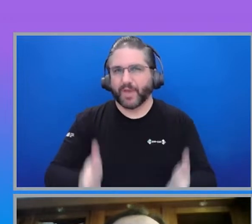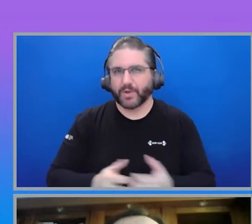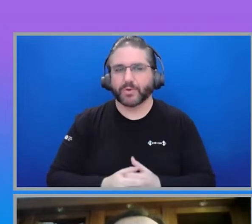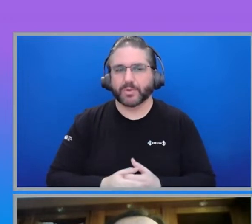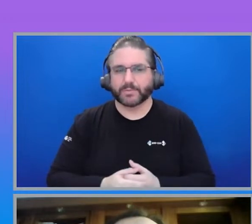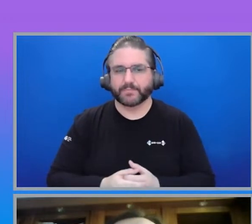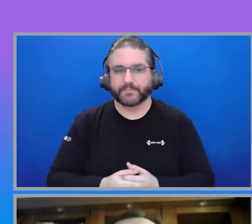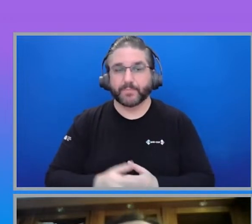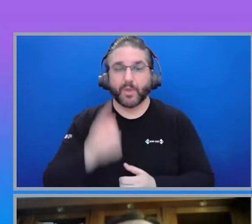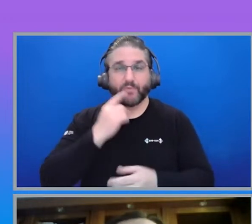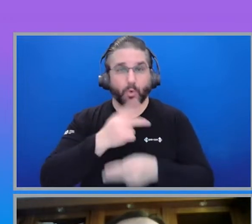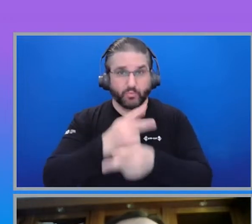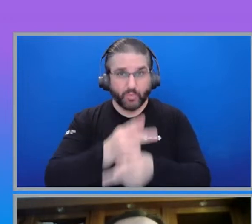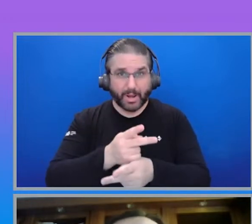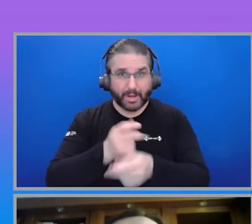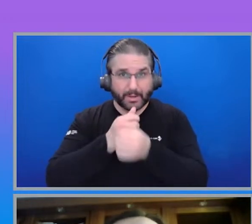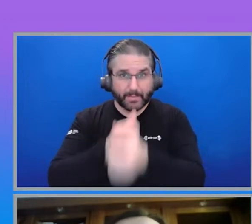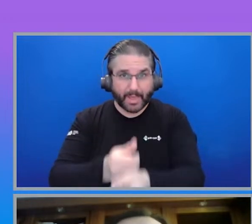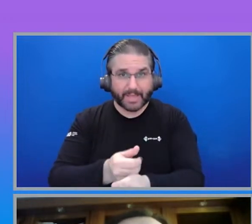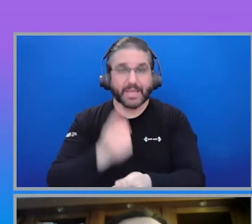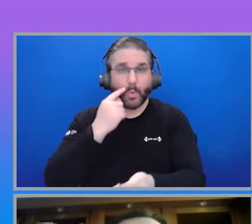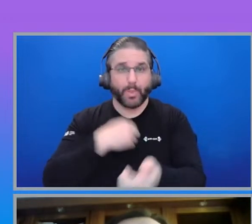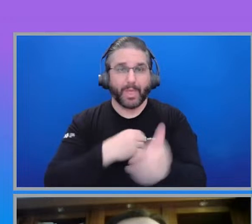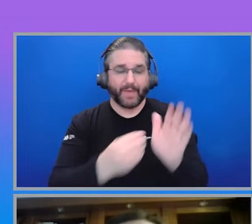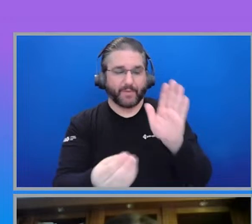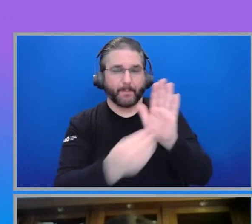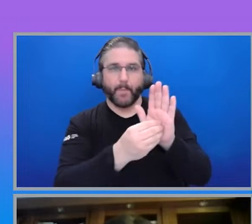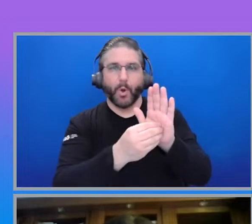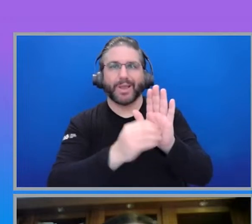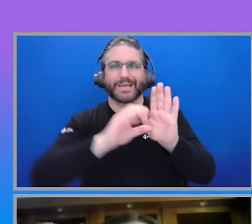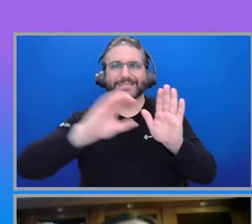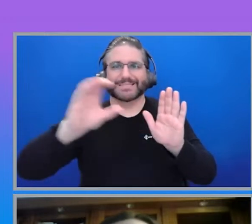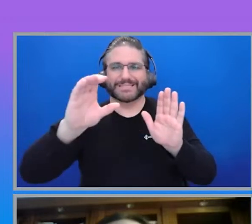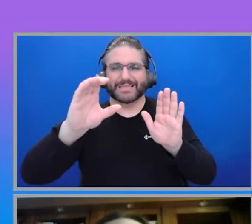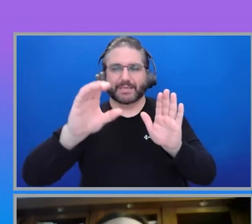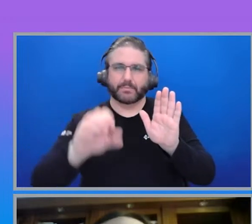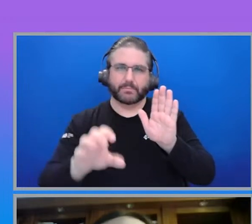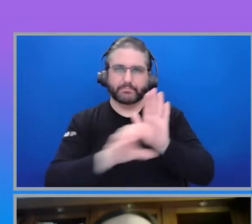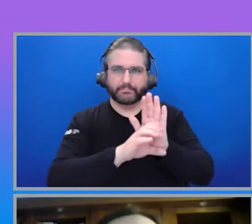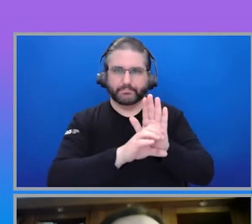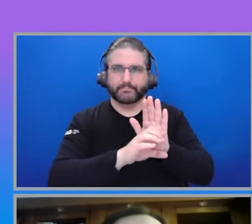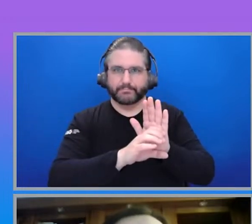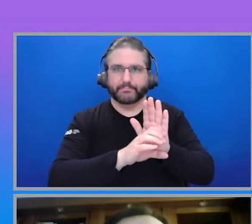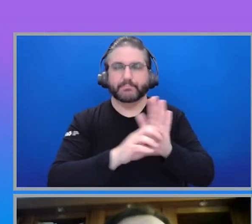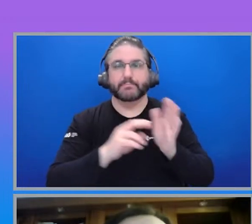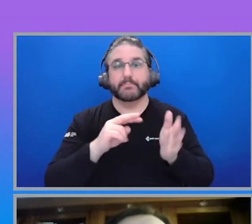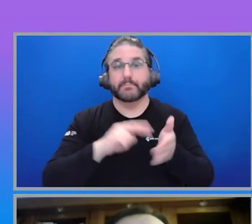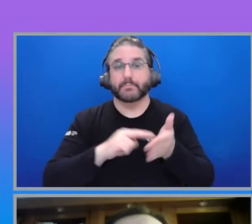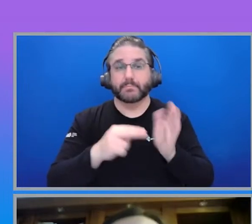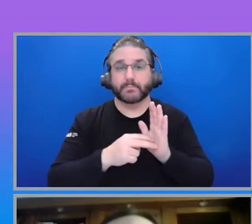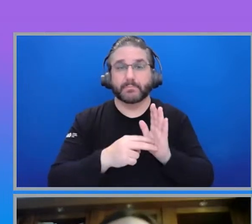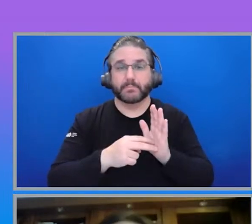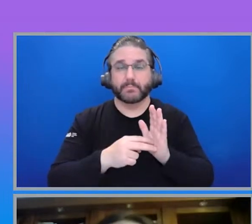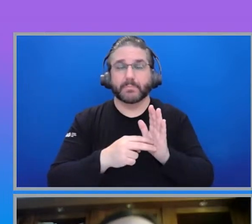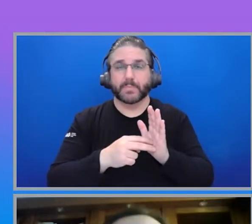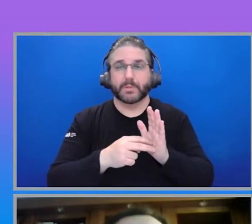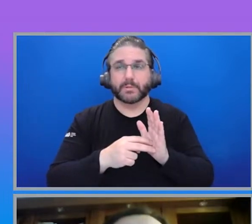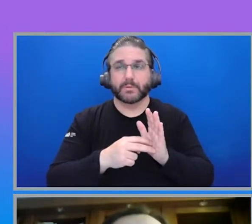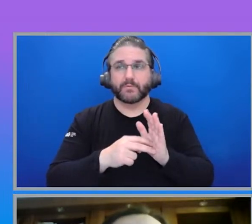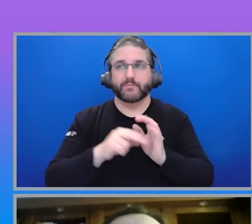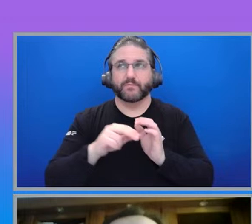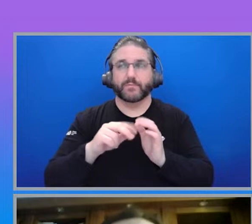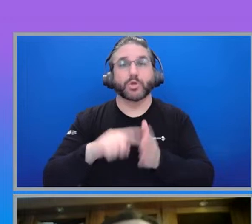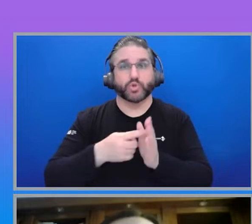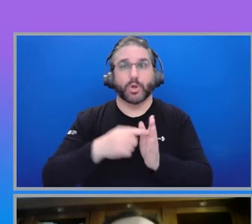be marked with a CE marking that will now from June pass to mean